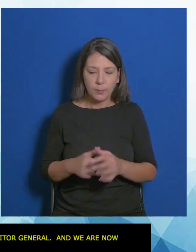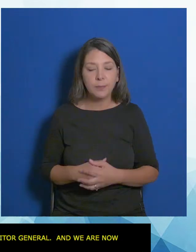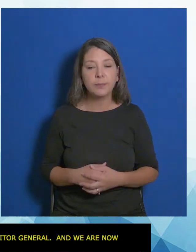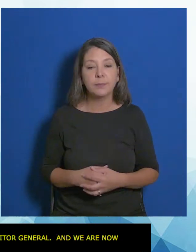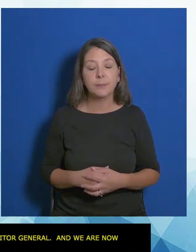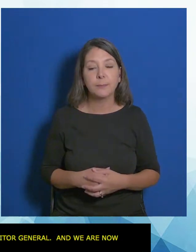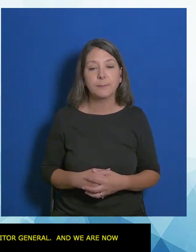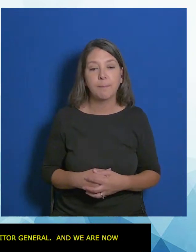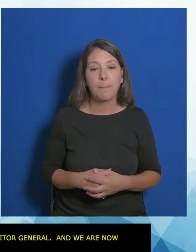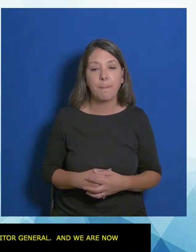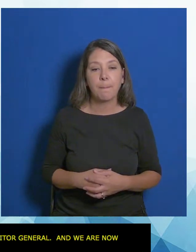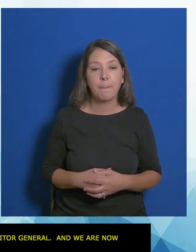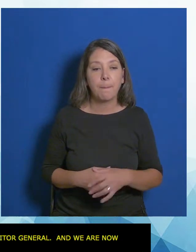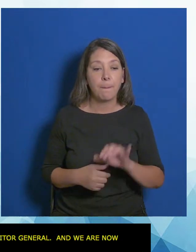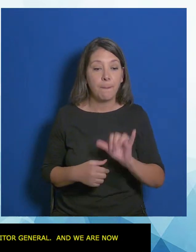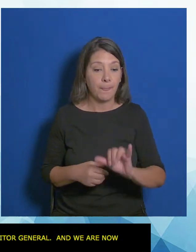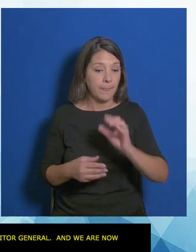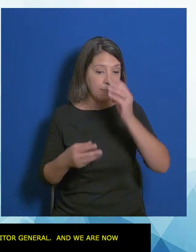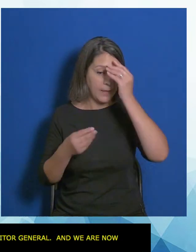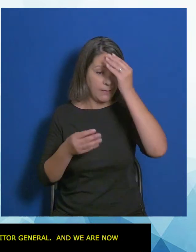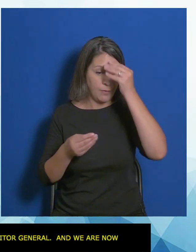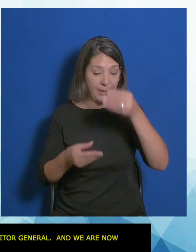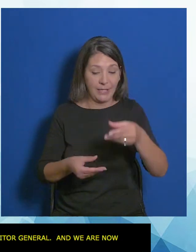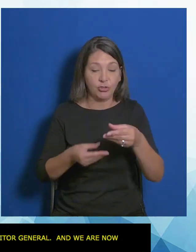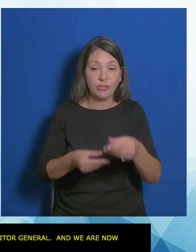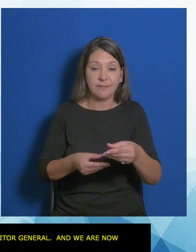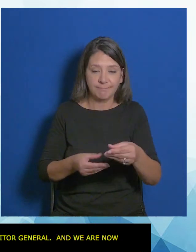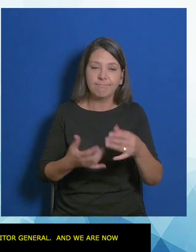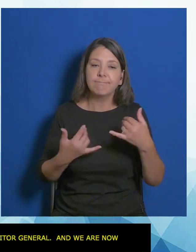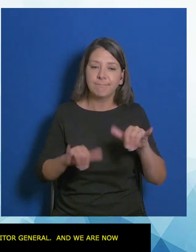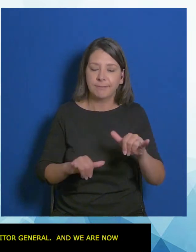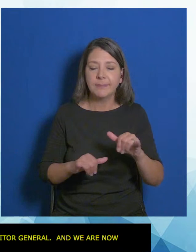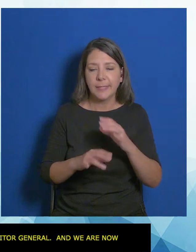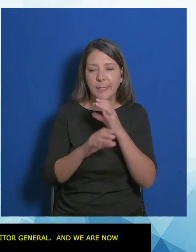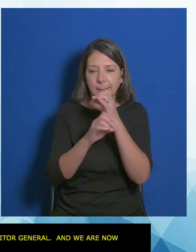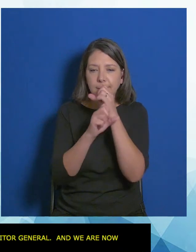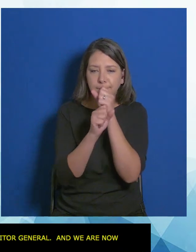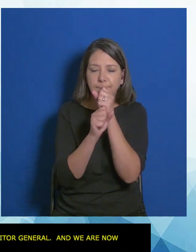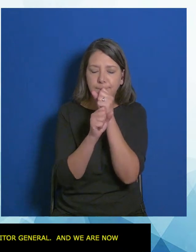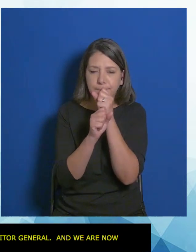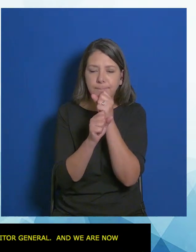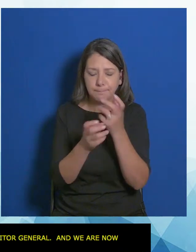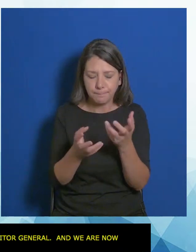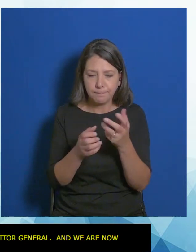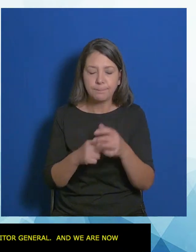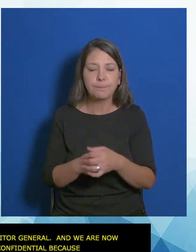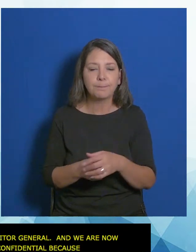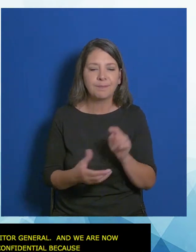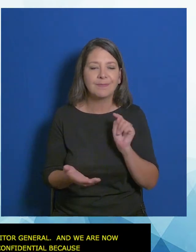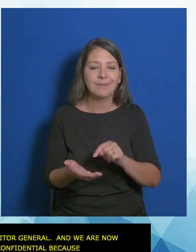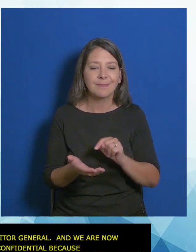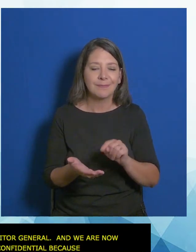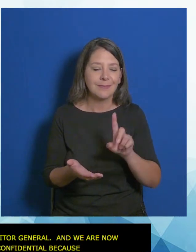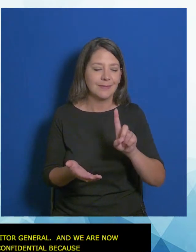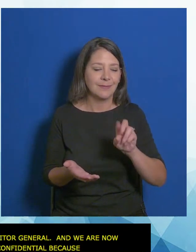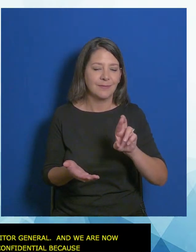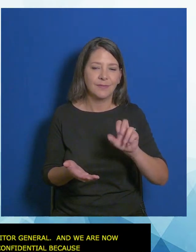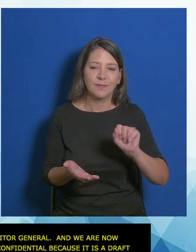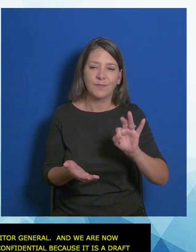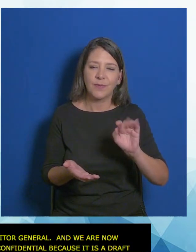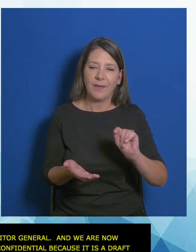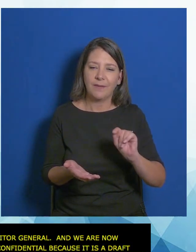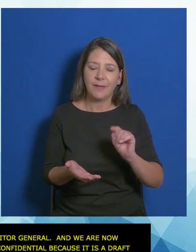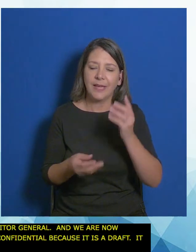Now, what's within that report is still confidential because it is a draft. It is not a